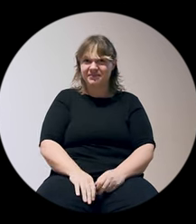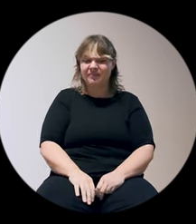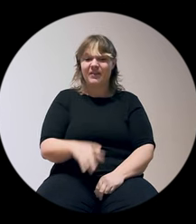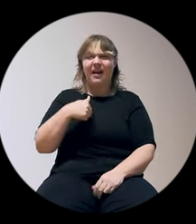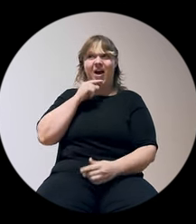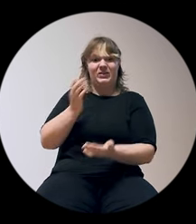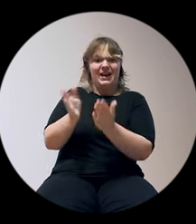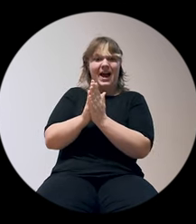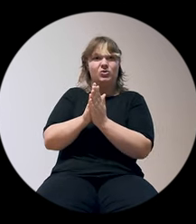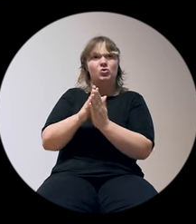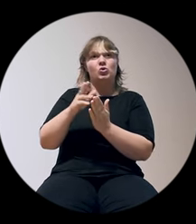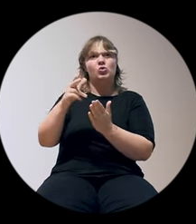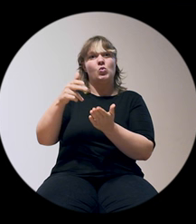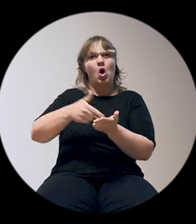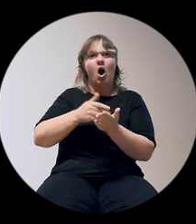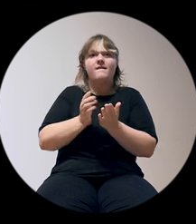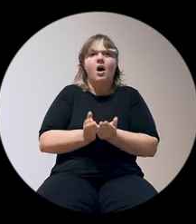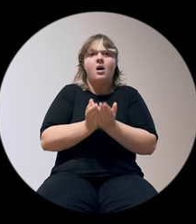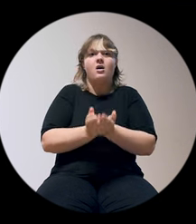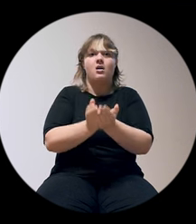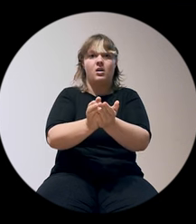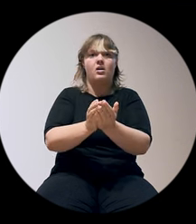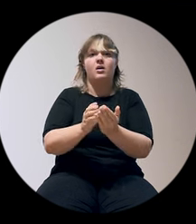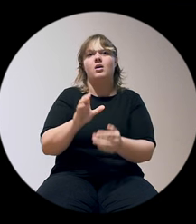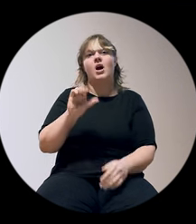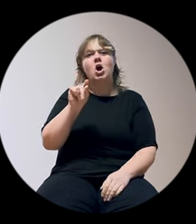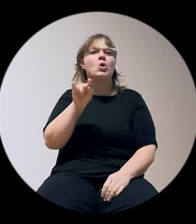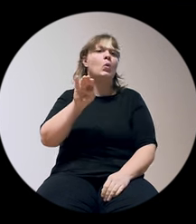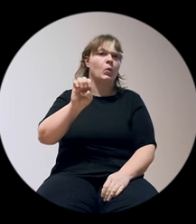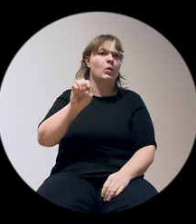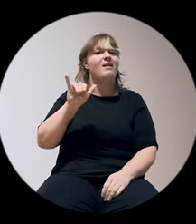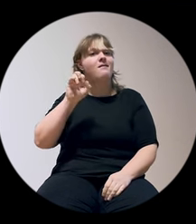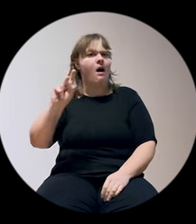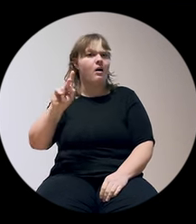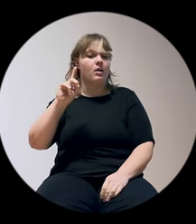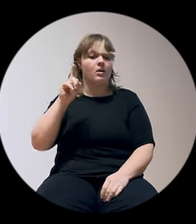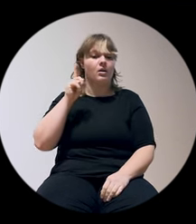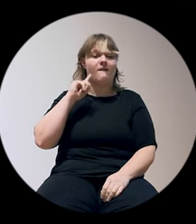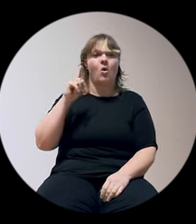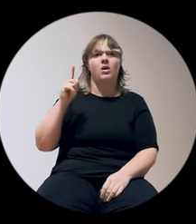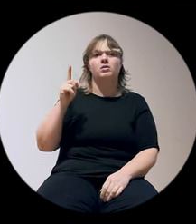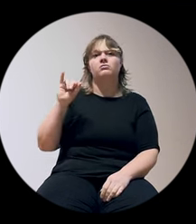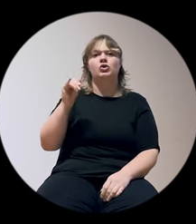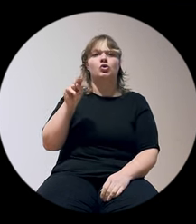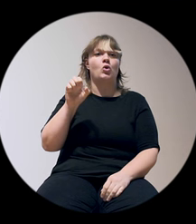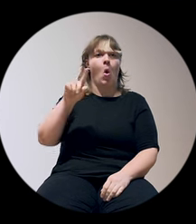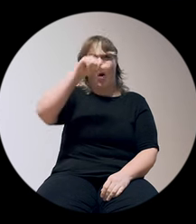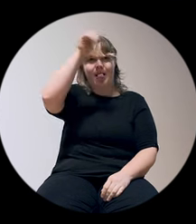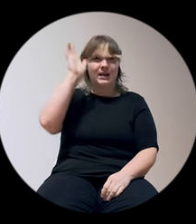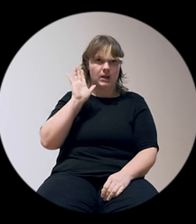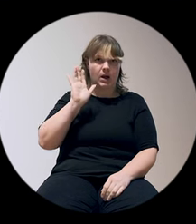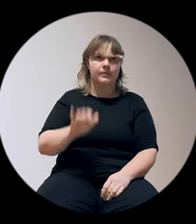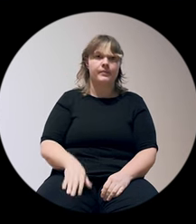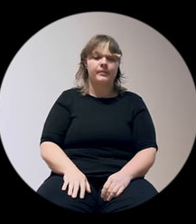to carve a yacht, a canoe, a dugout canoe for Gold Belt Heritage in Juneau. The